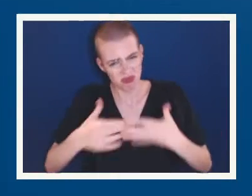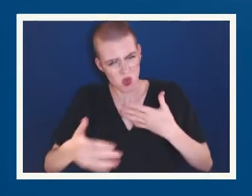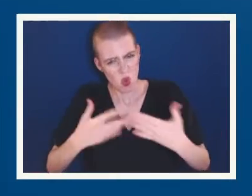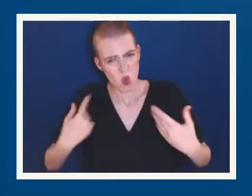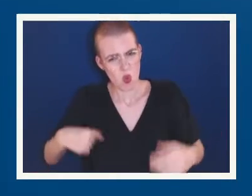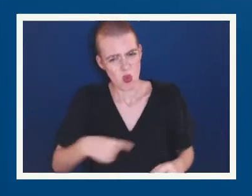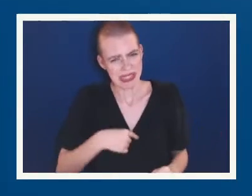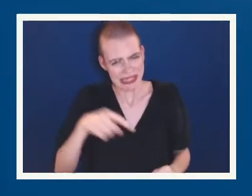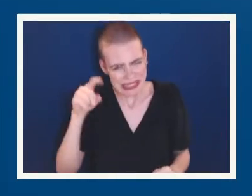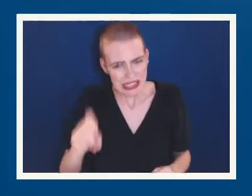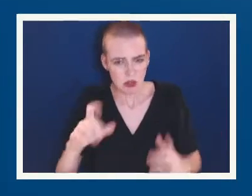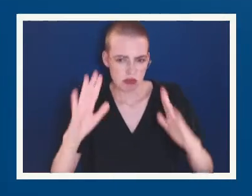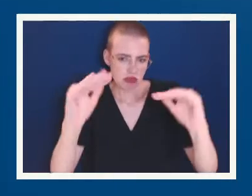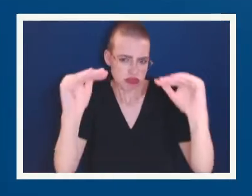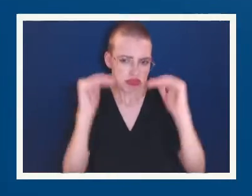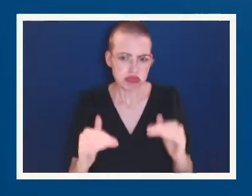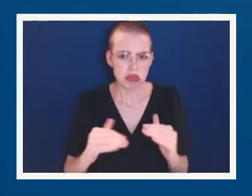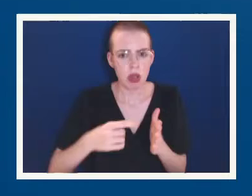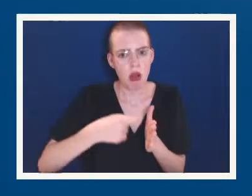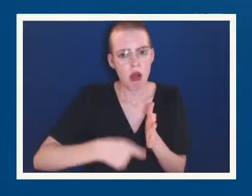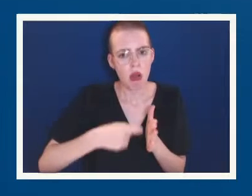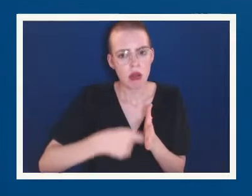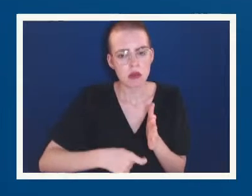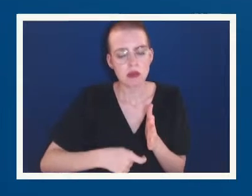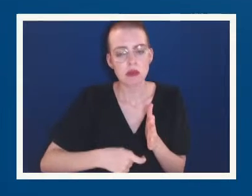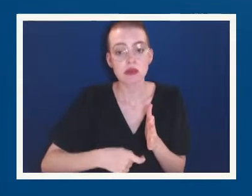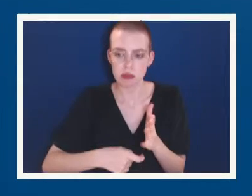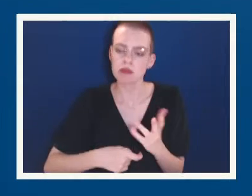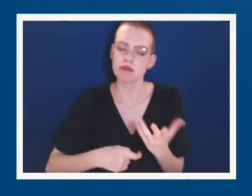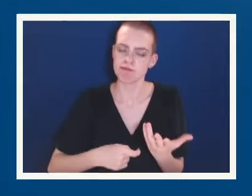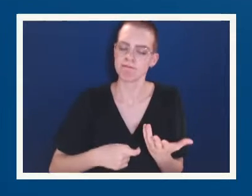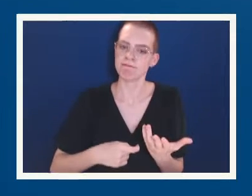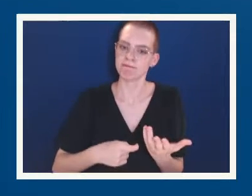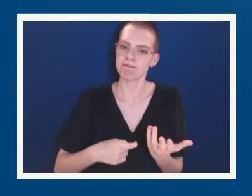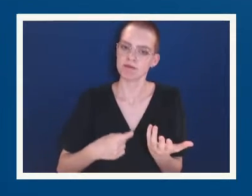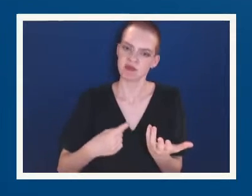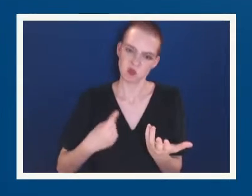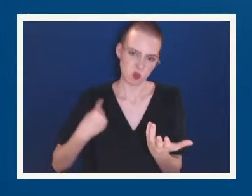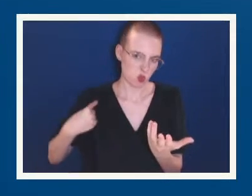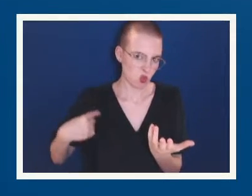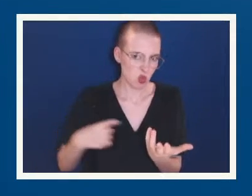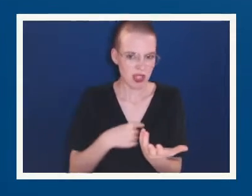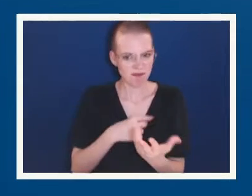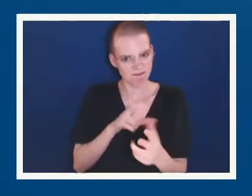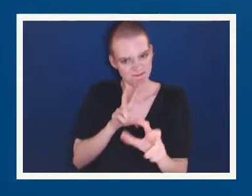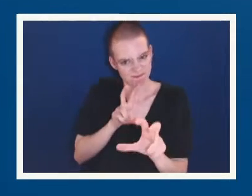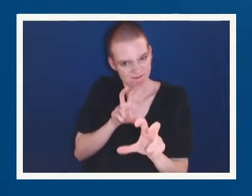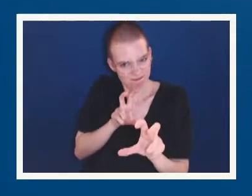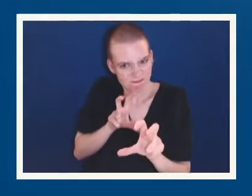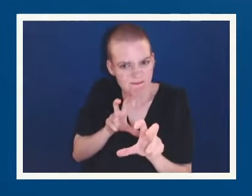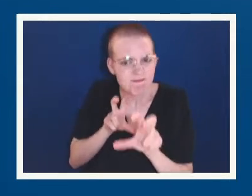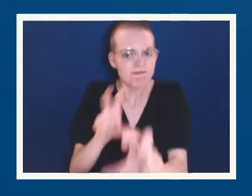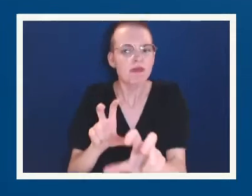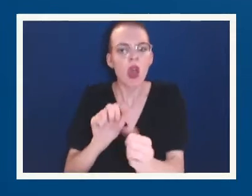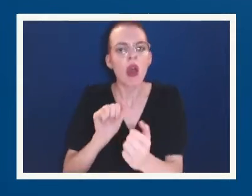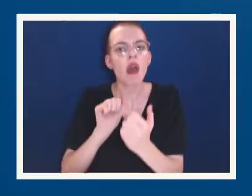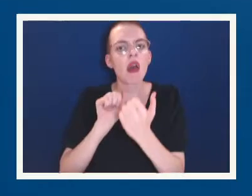folks, look, we made the biggest investment to deal with the climate crisis ever.